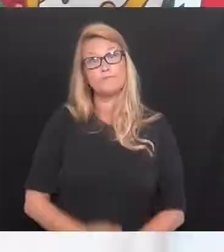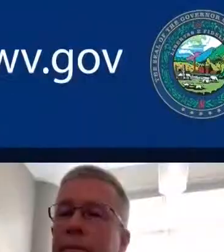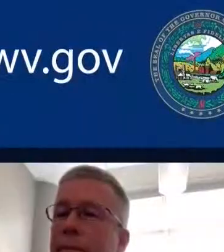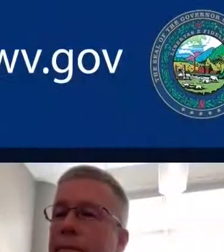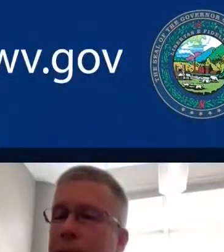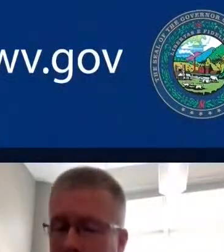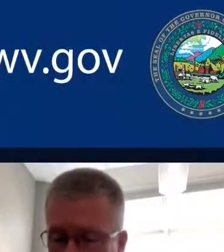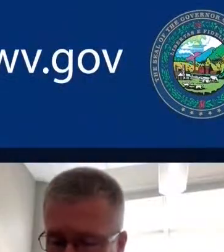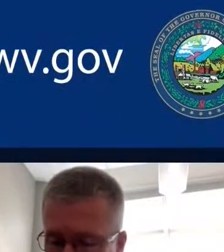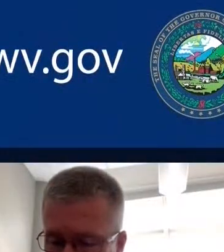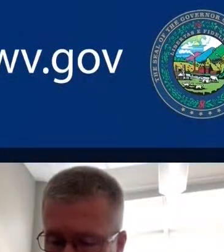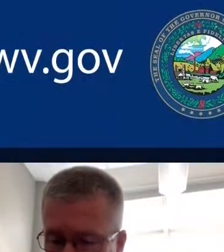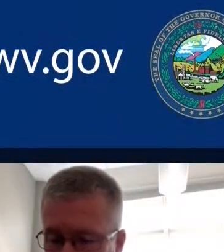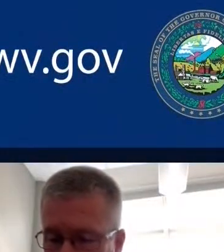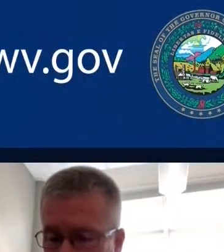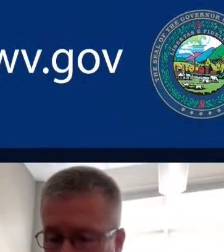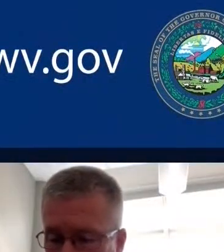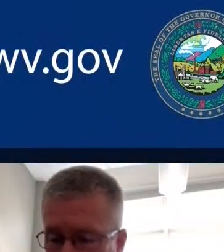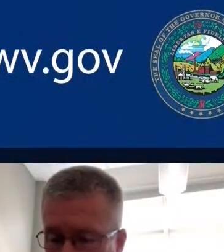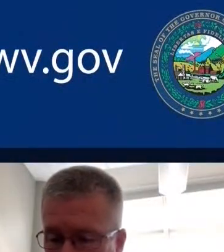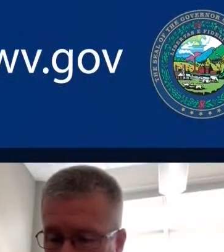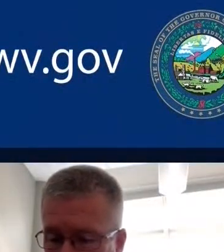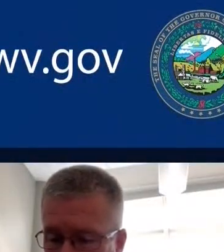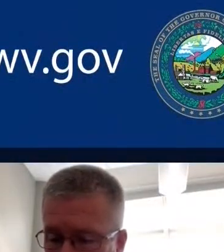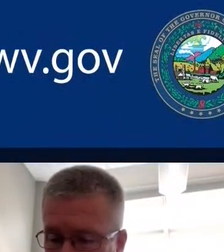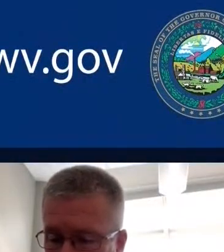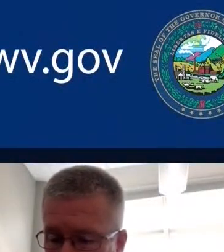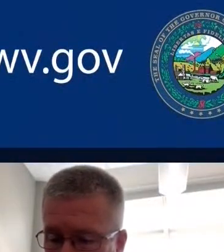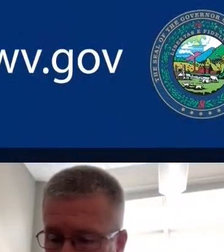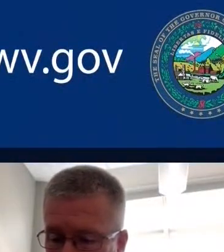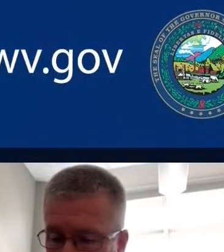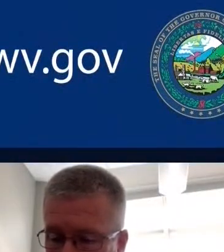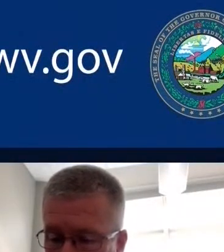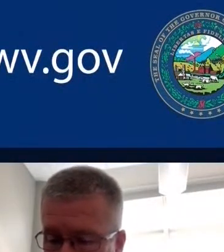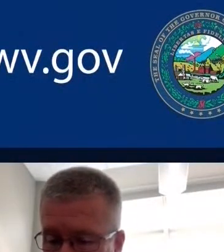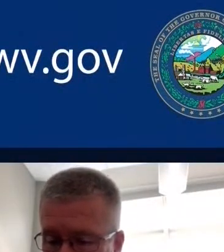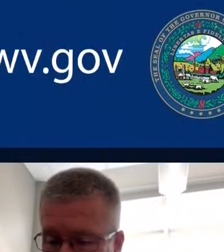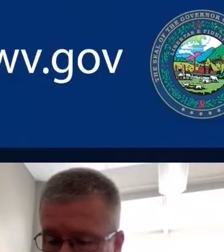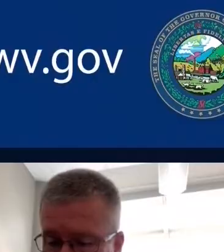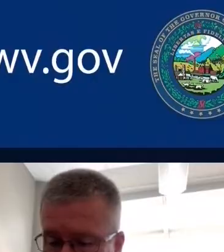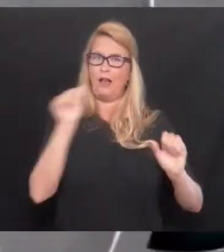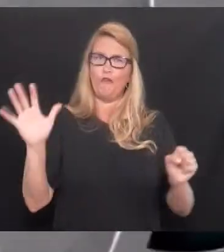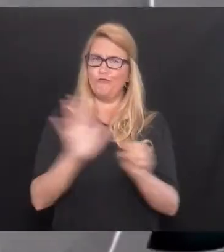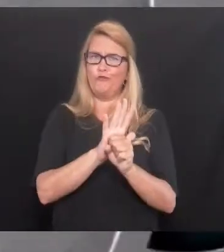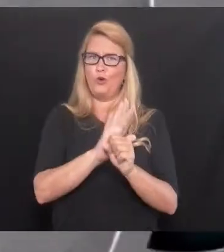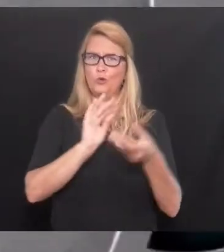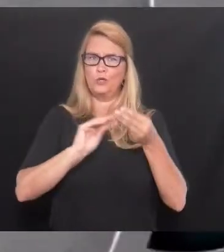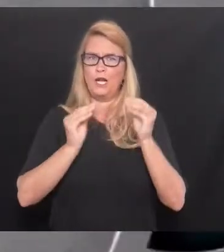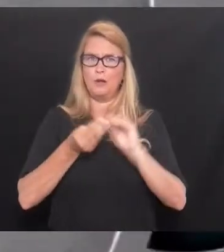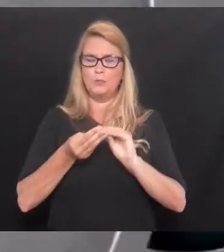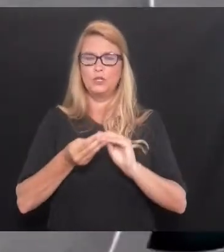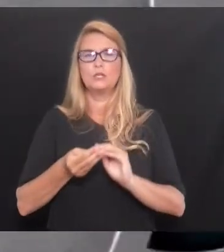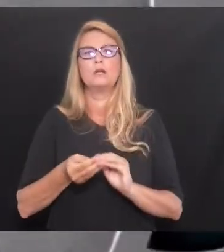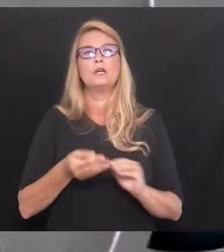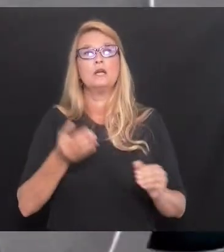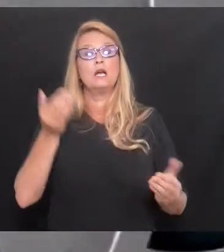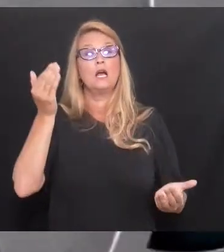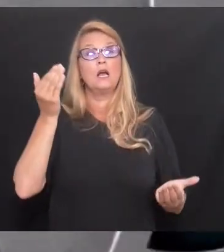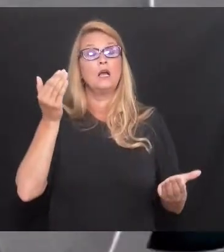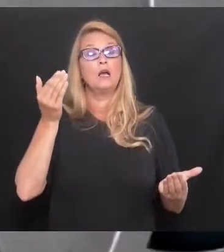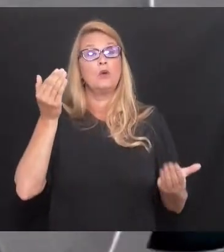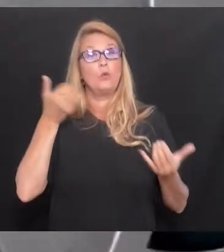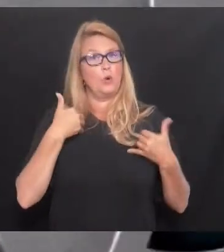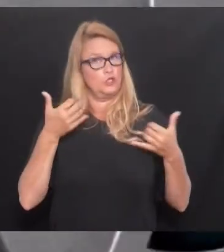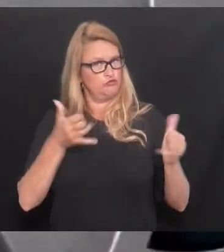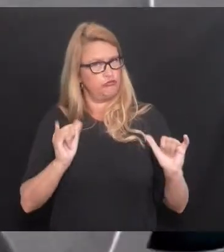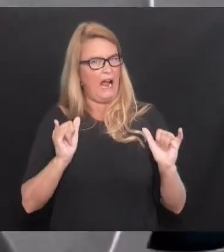Yes, Governor. Well, Molly, we have some numbers that I can give you, but I don't have all the numbers for the vaccinated in the hospital, but that is something that we're trying